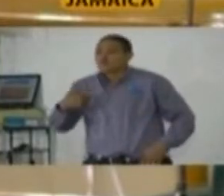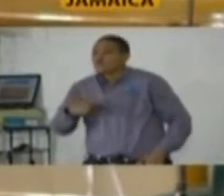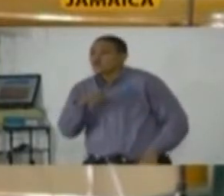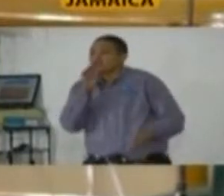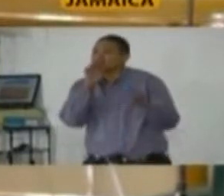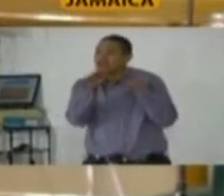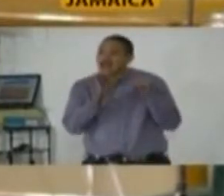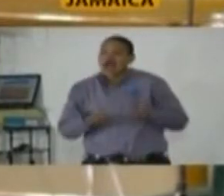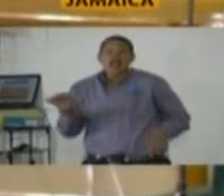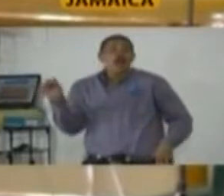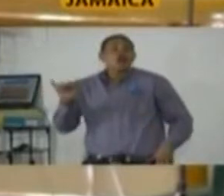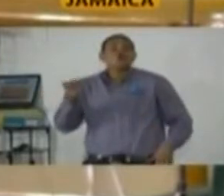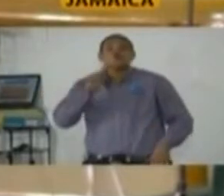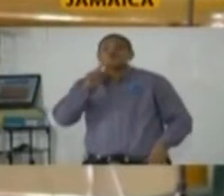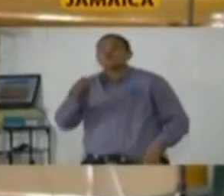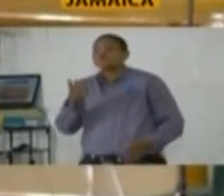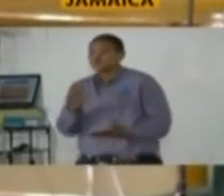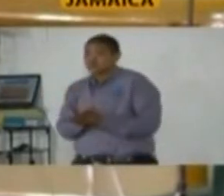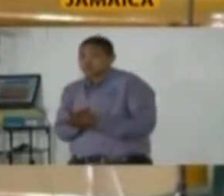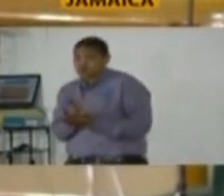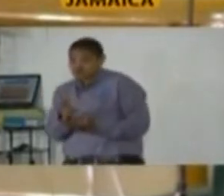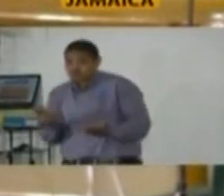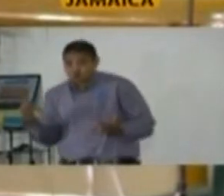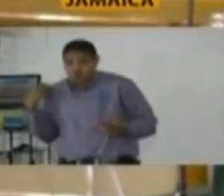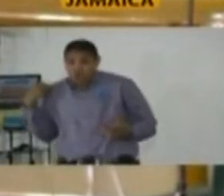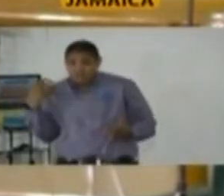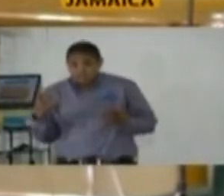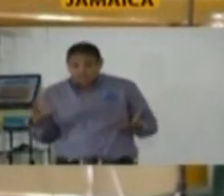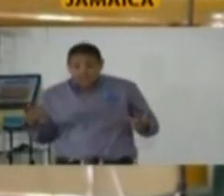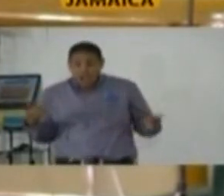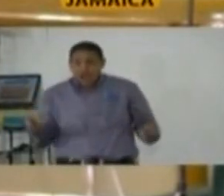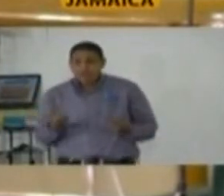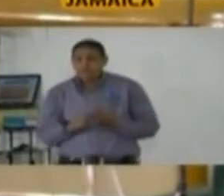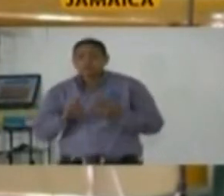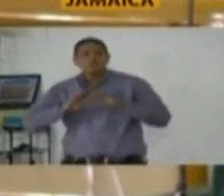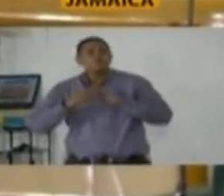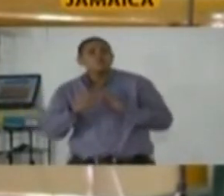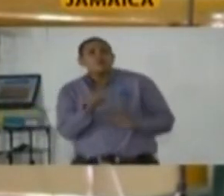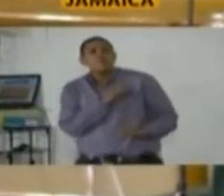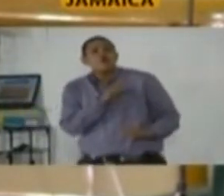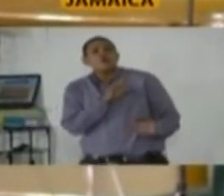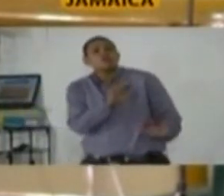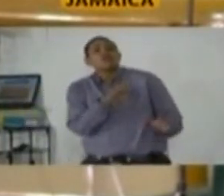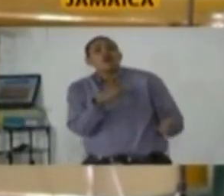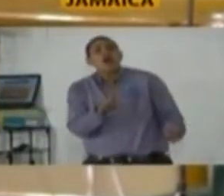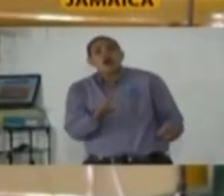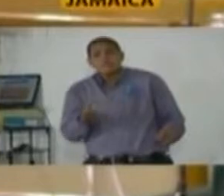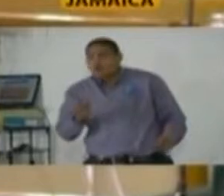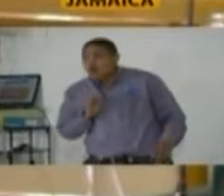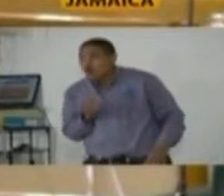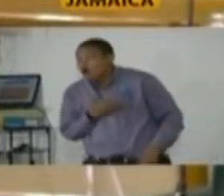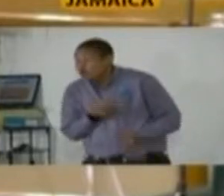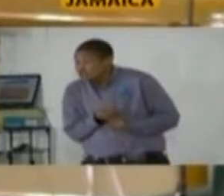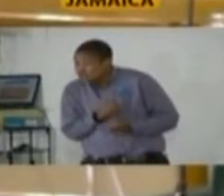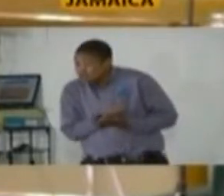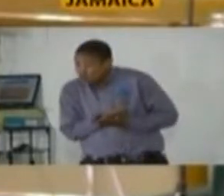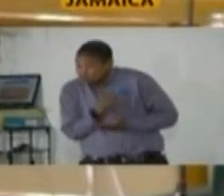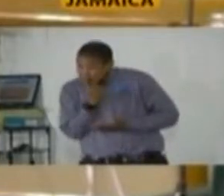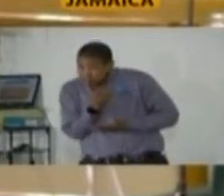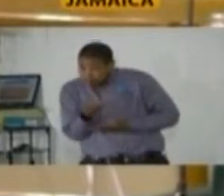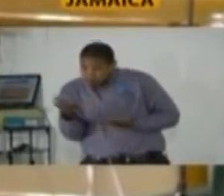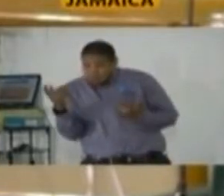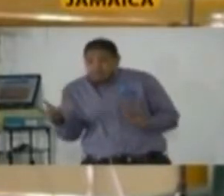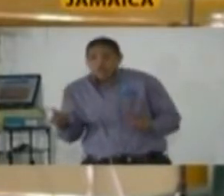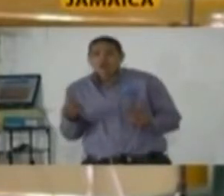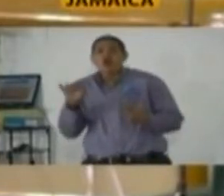as well the 55 additional school resource officers from the Jamaica Constabulary Force who are being deployed to our schools under the